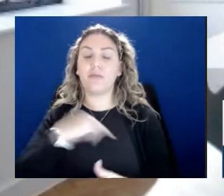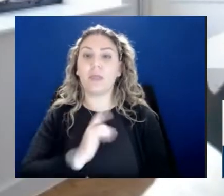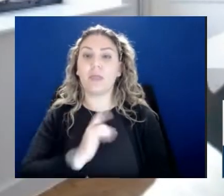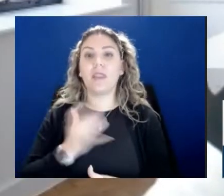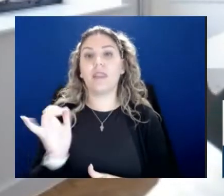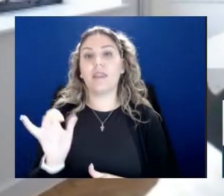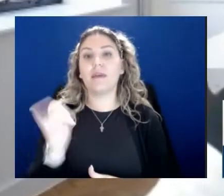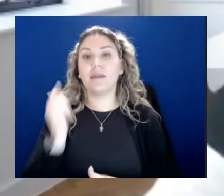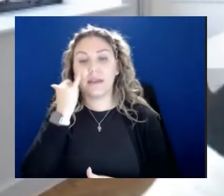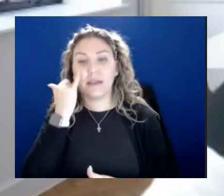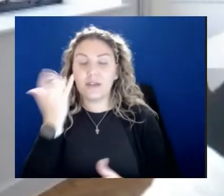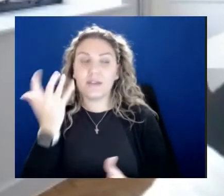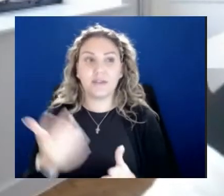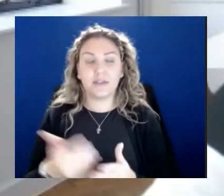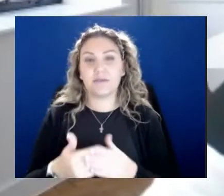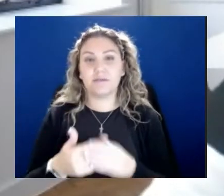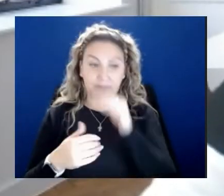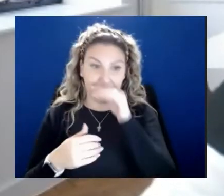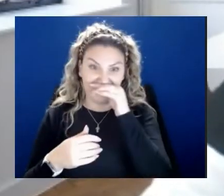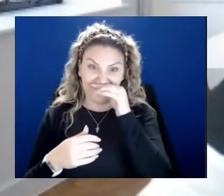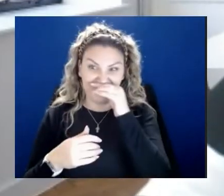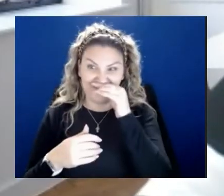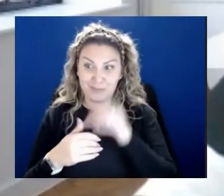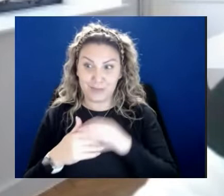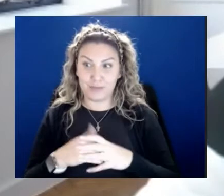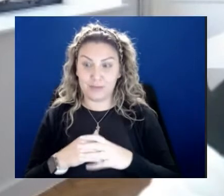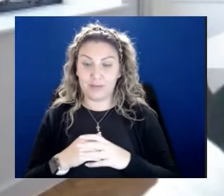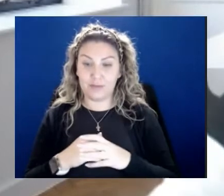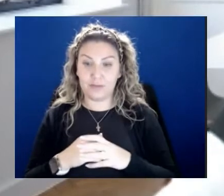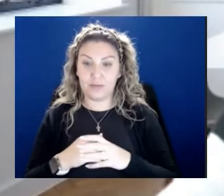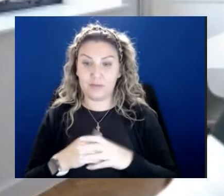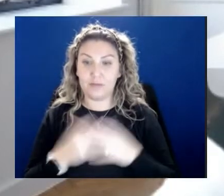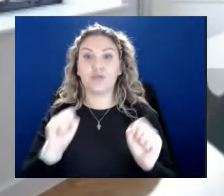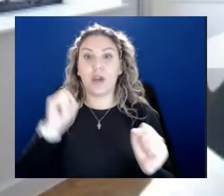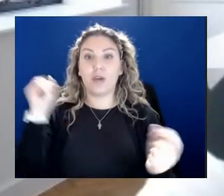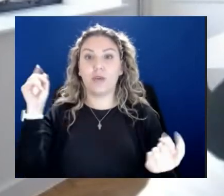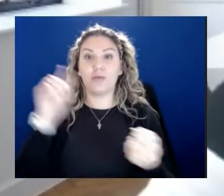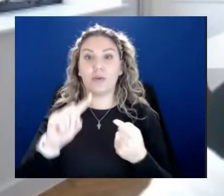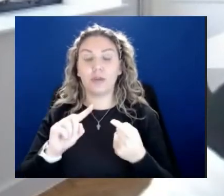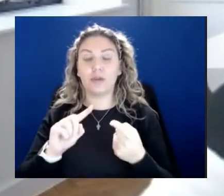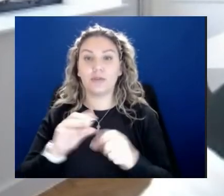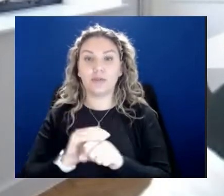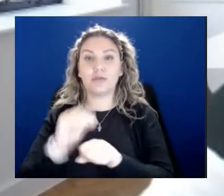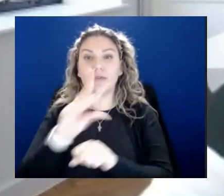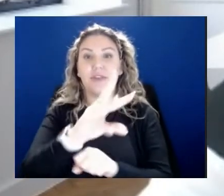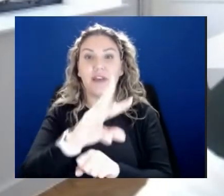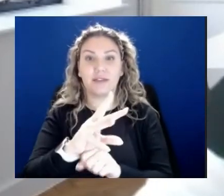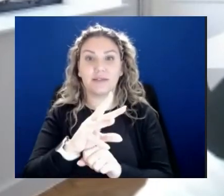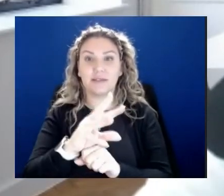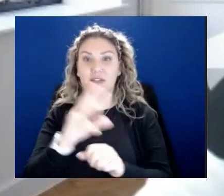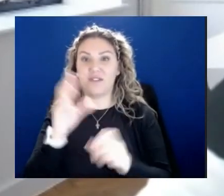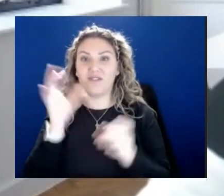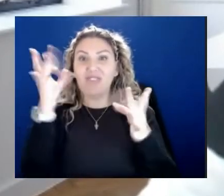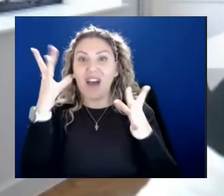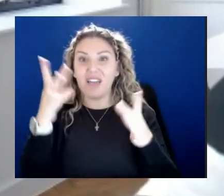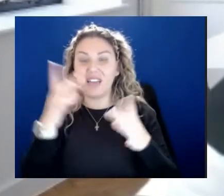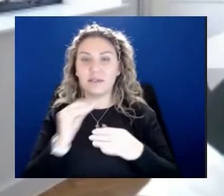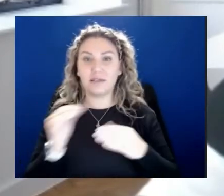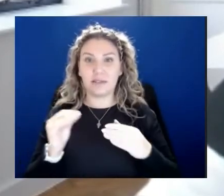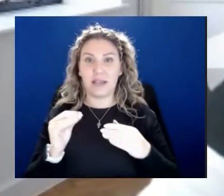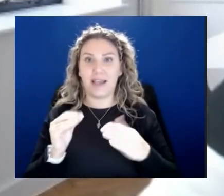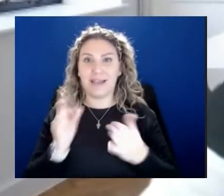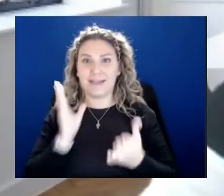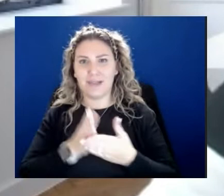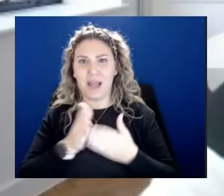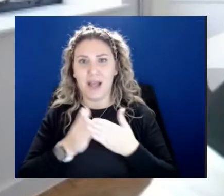get upstream and try to reduce the effects of violence and also break the cycle of violence, we